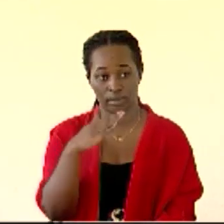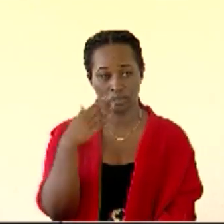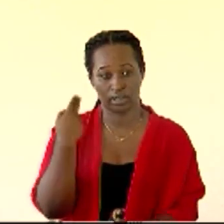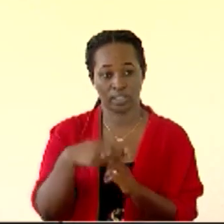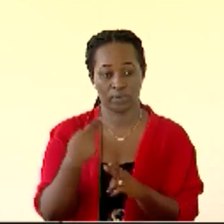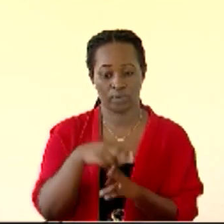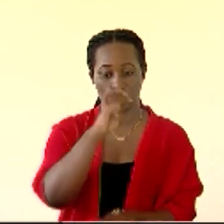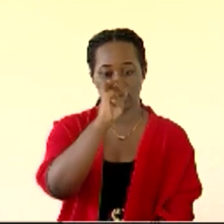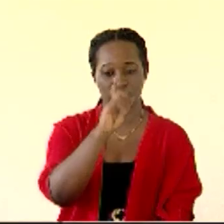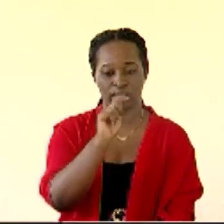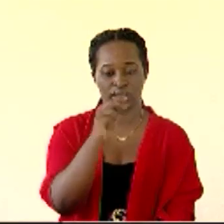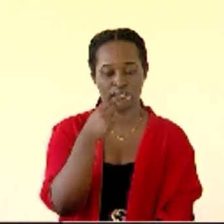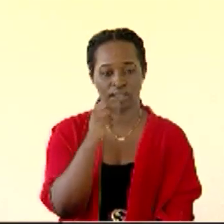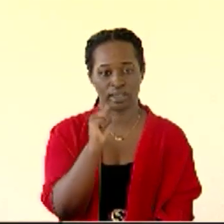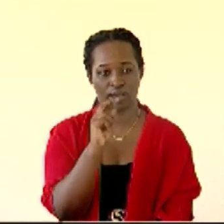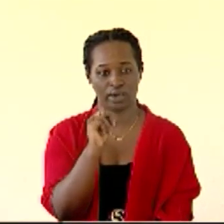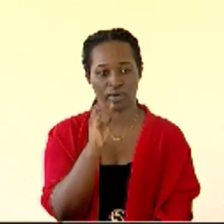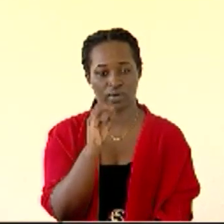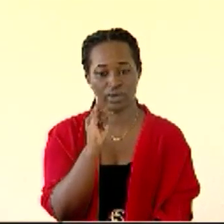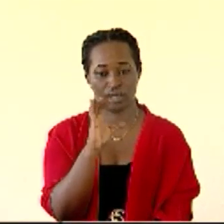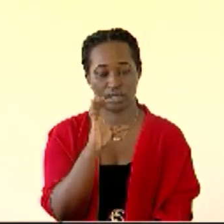ethanoic acid.